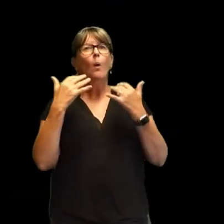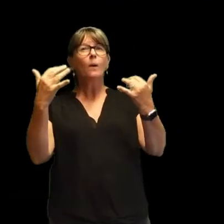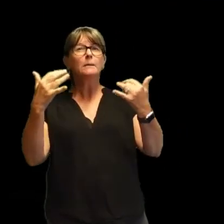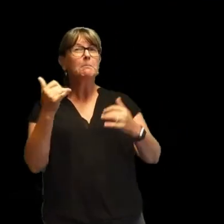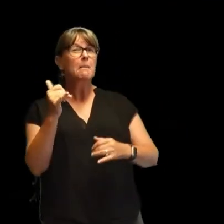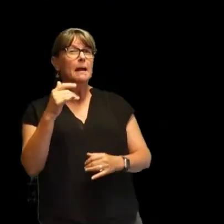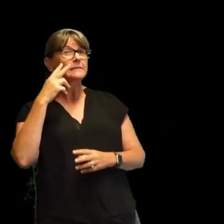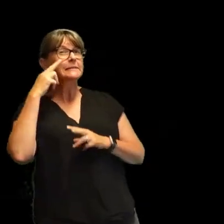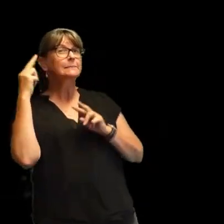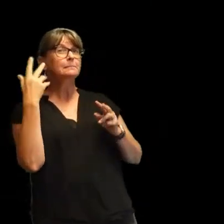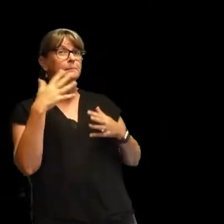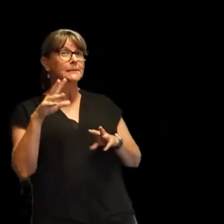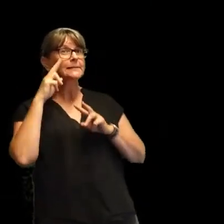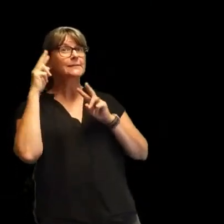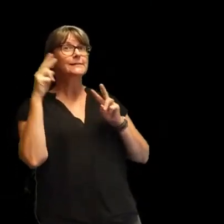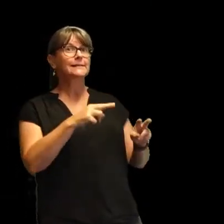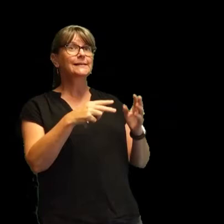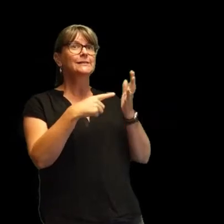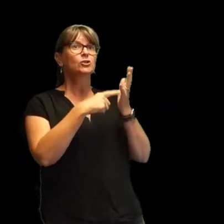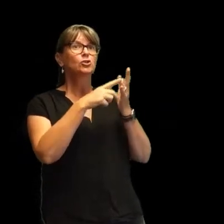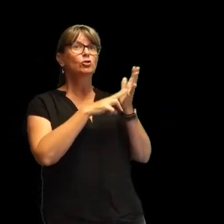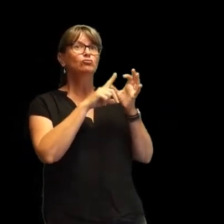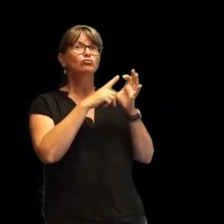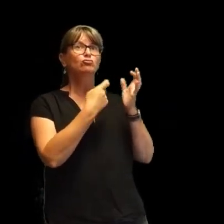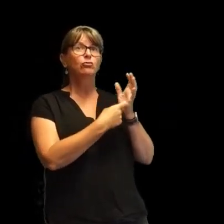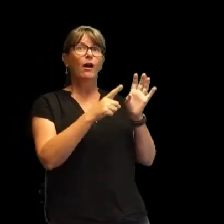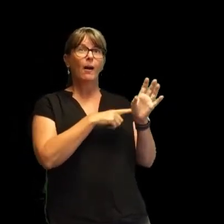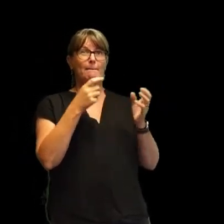by Marcos Moral.